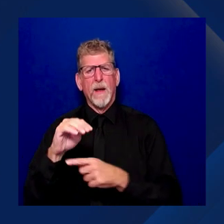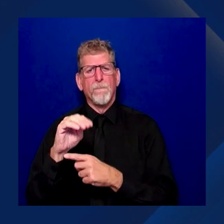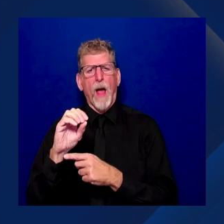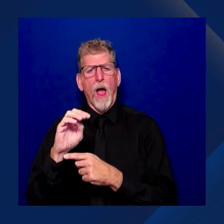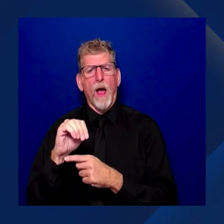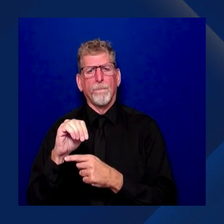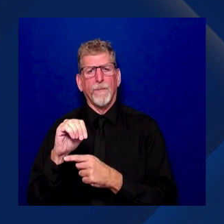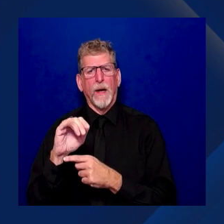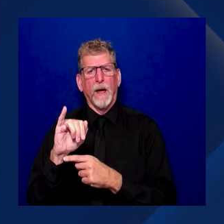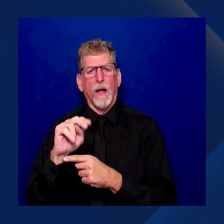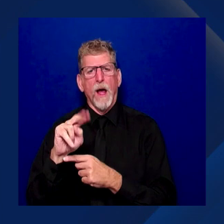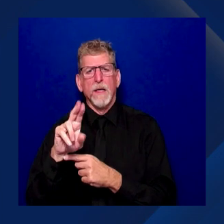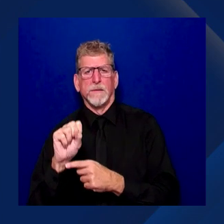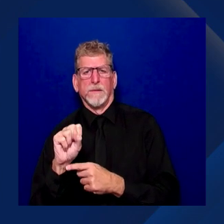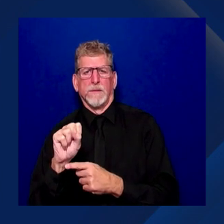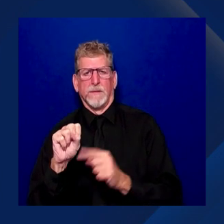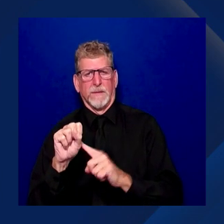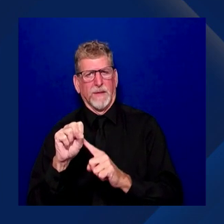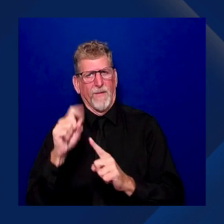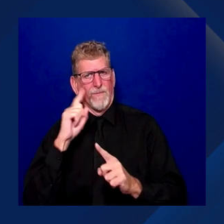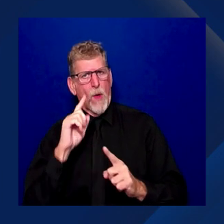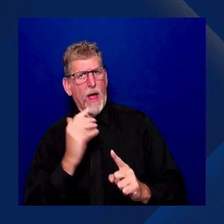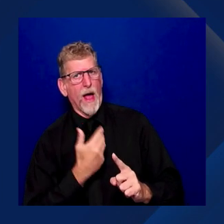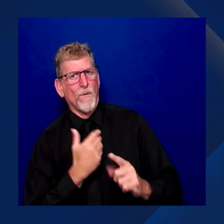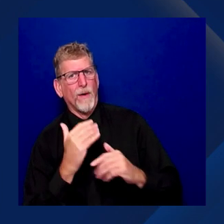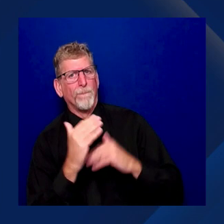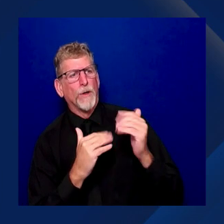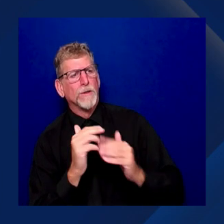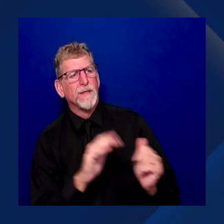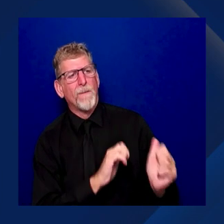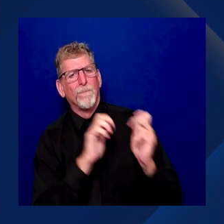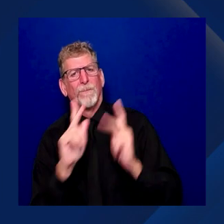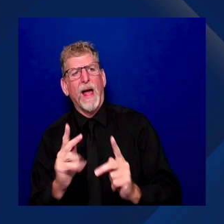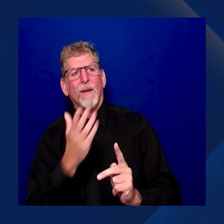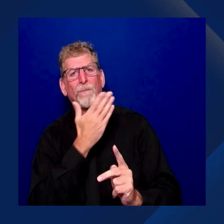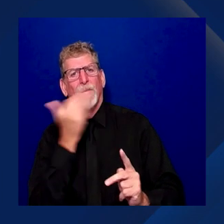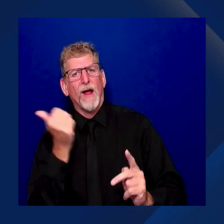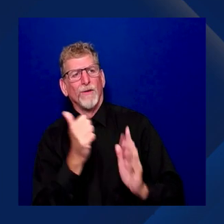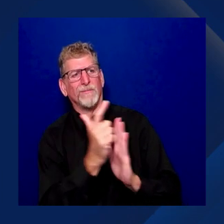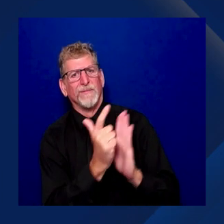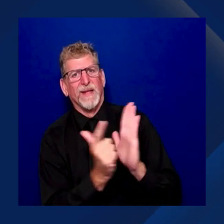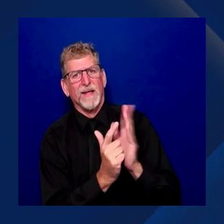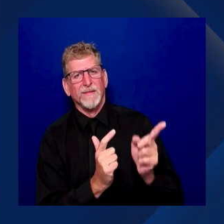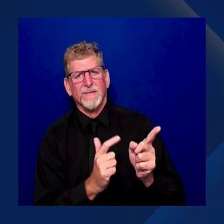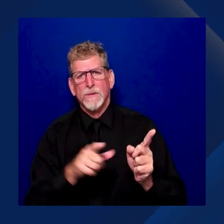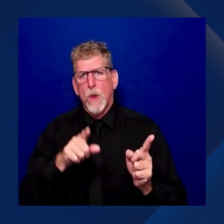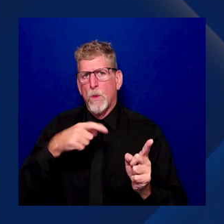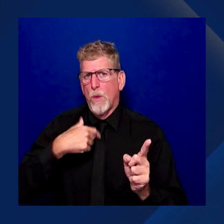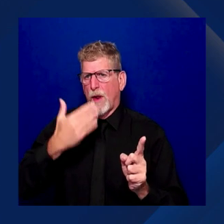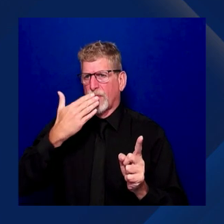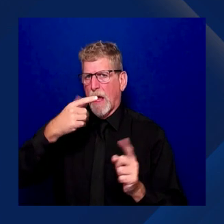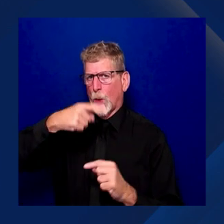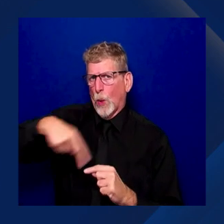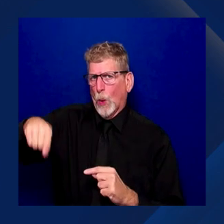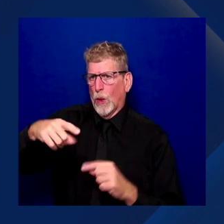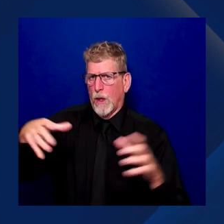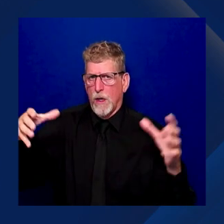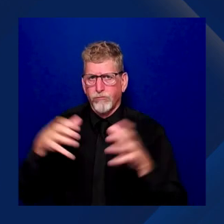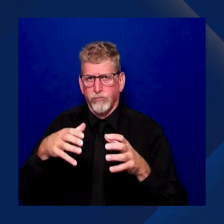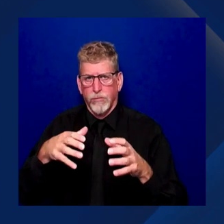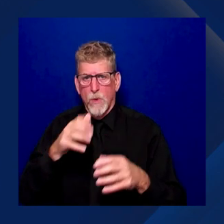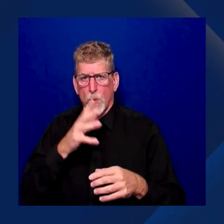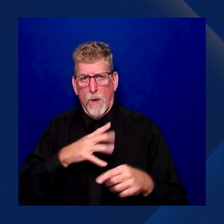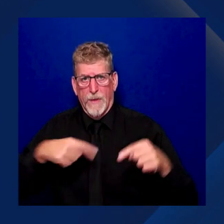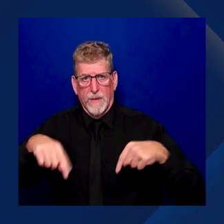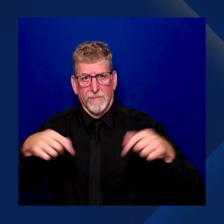my Illinois colleague, Congresswoman Robin Kelly, and my Black Maternal Health Caucus co-chair, Congresswoman Alma Adams, and